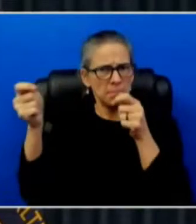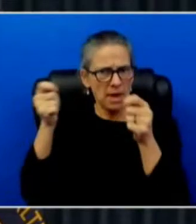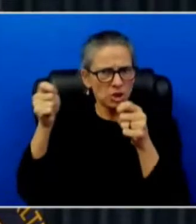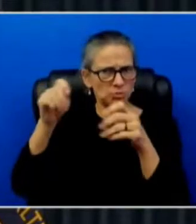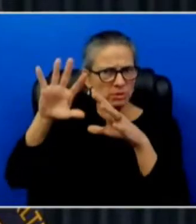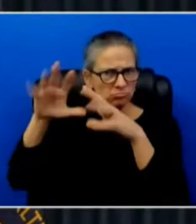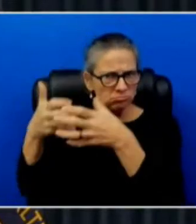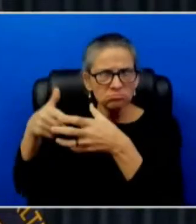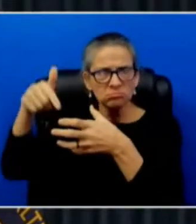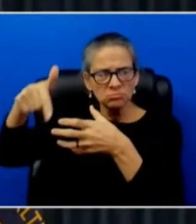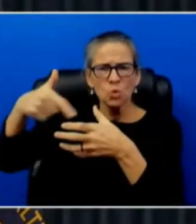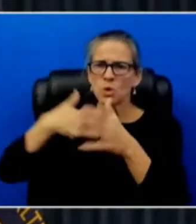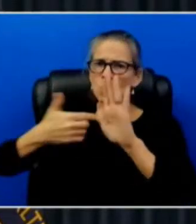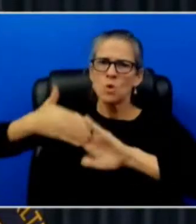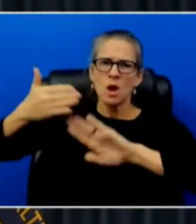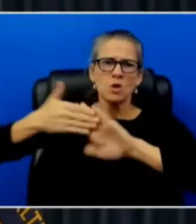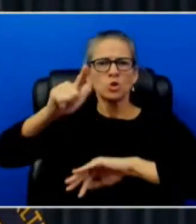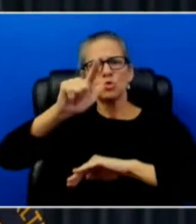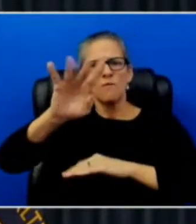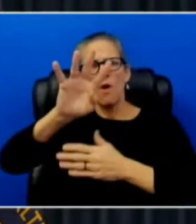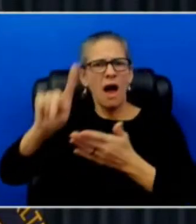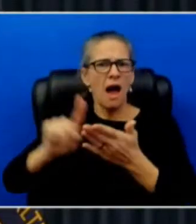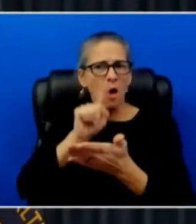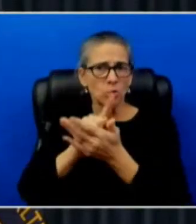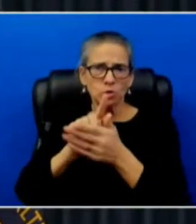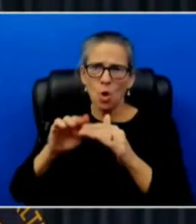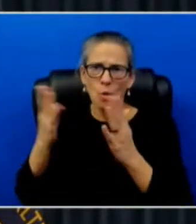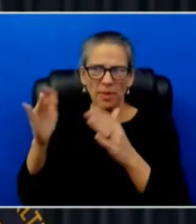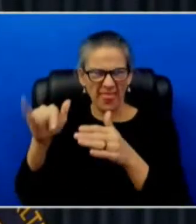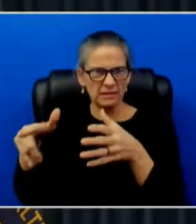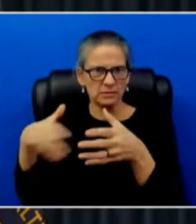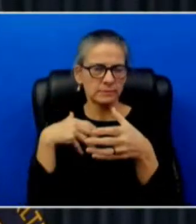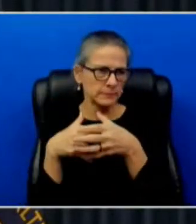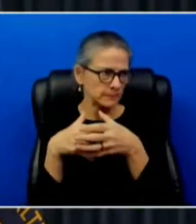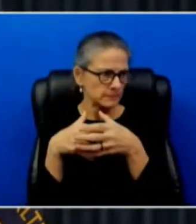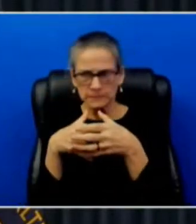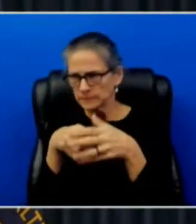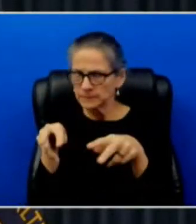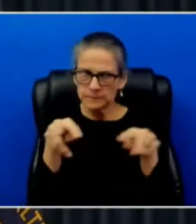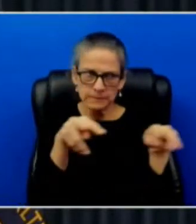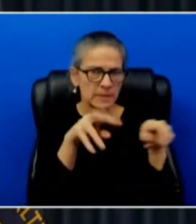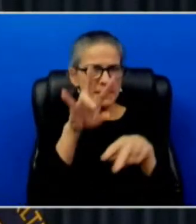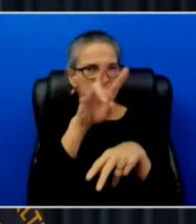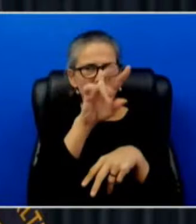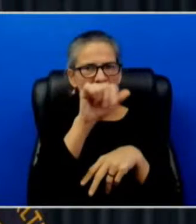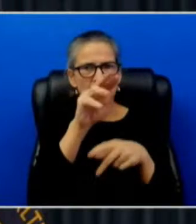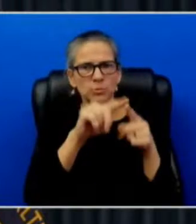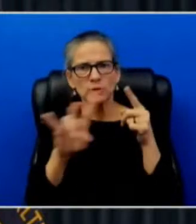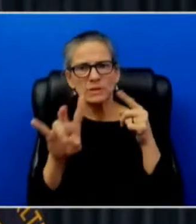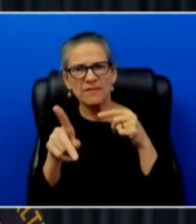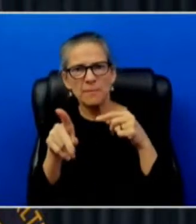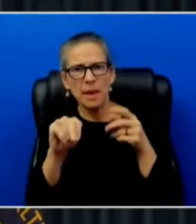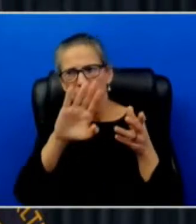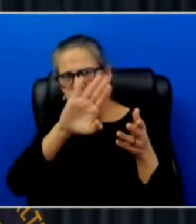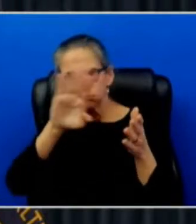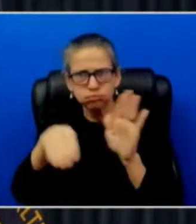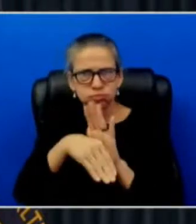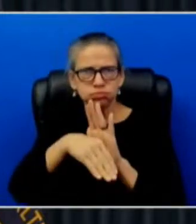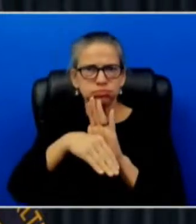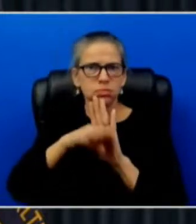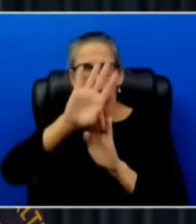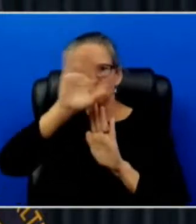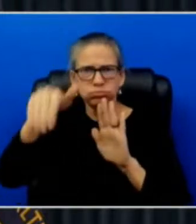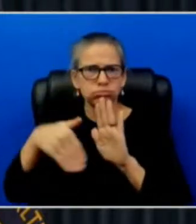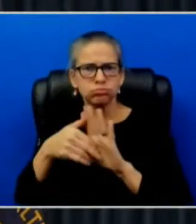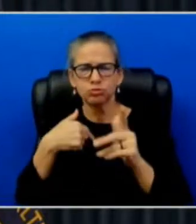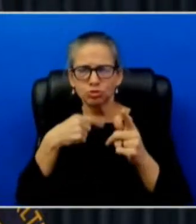a 24-hour facility. We run on 7 a.m. to 7 p.m. shifts, and we're continuing to operate continually throughout